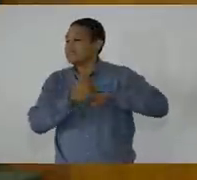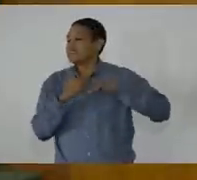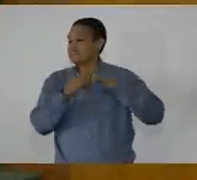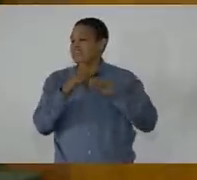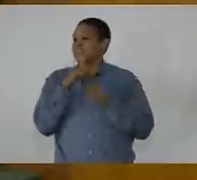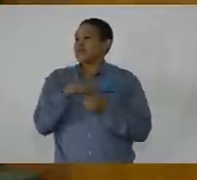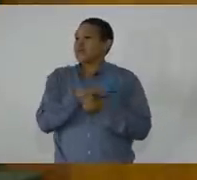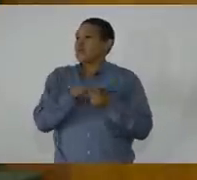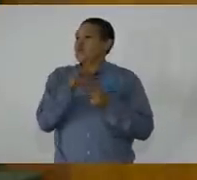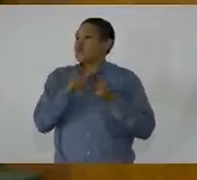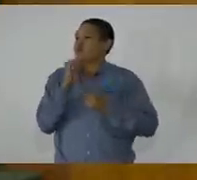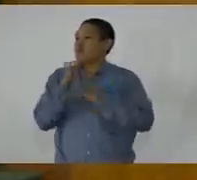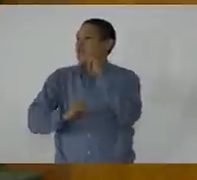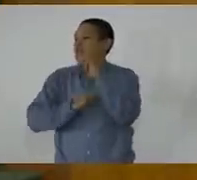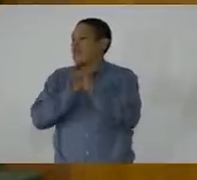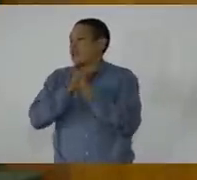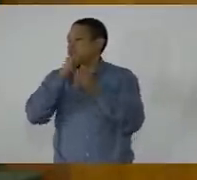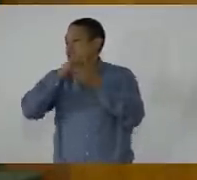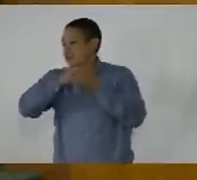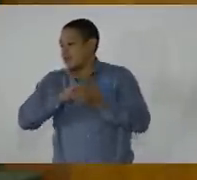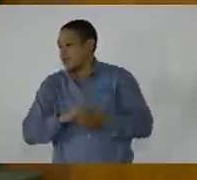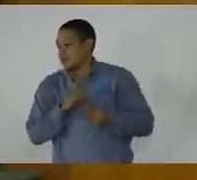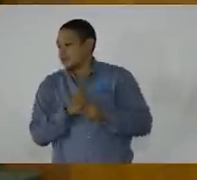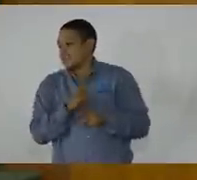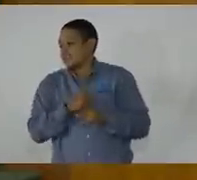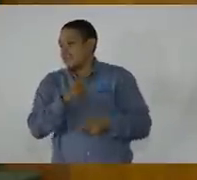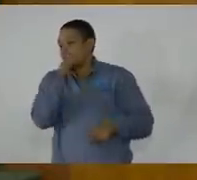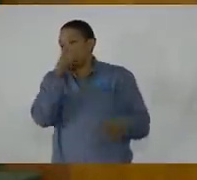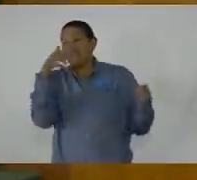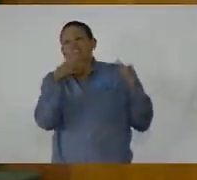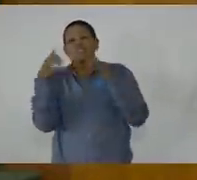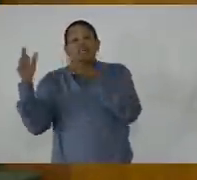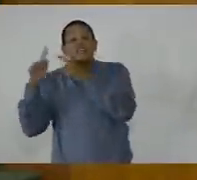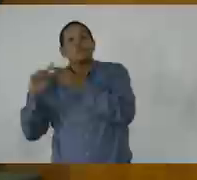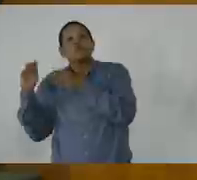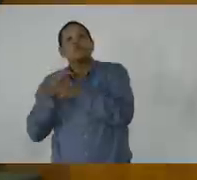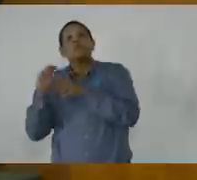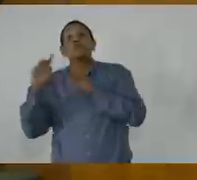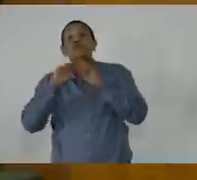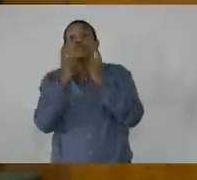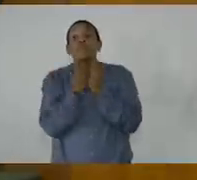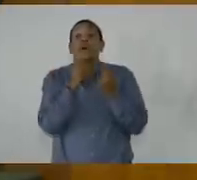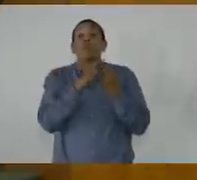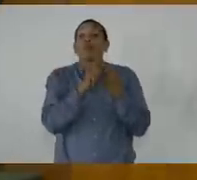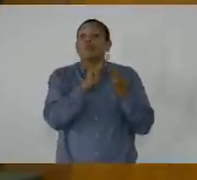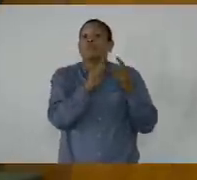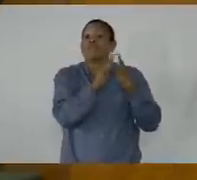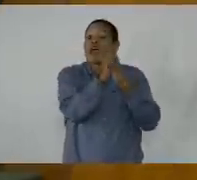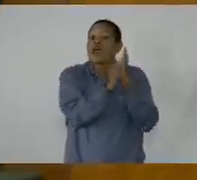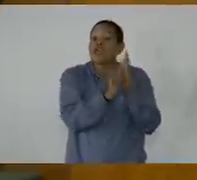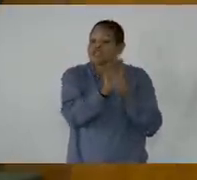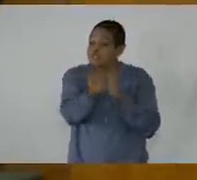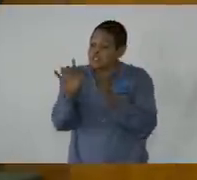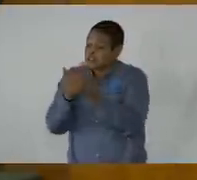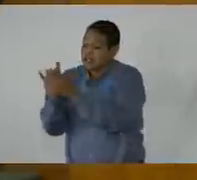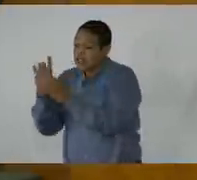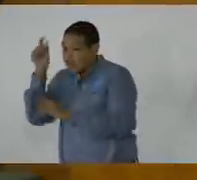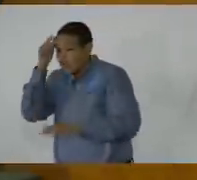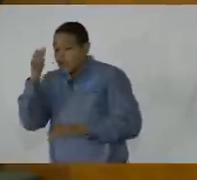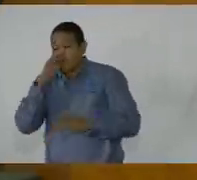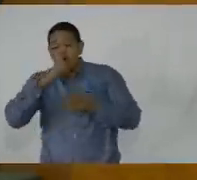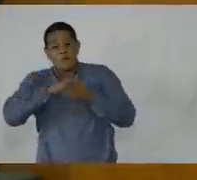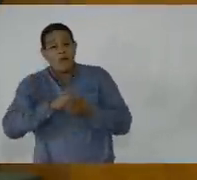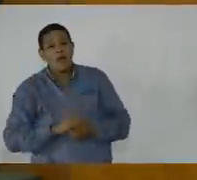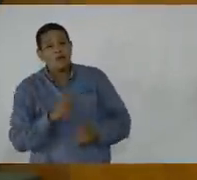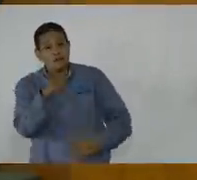and international partners, the private sector, as well as the ministries, departments, and agencies of government who have partnered with